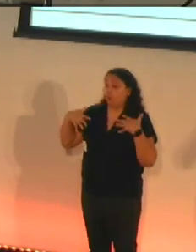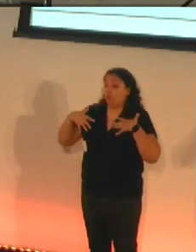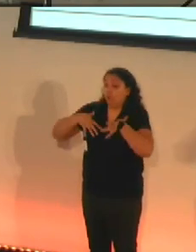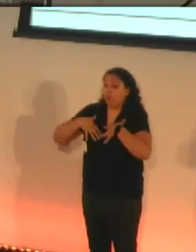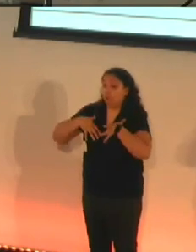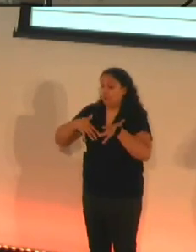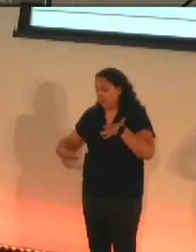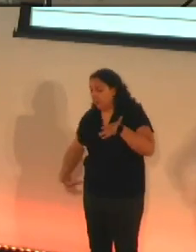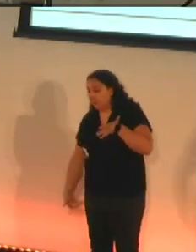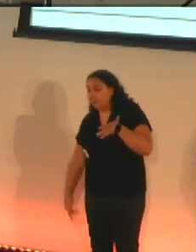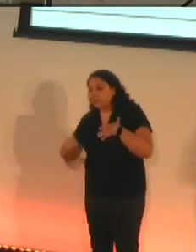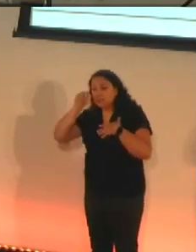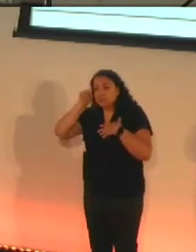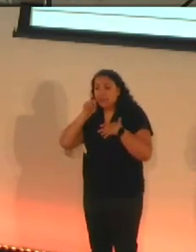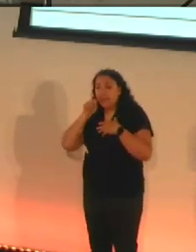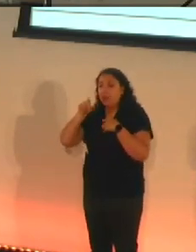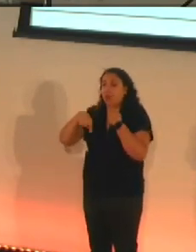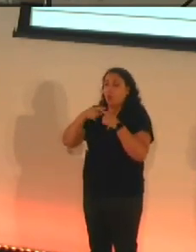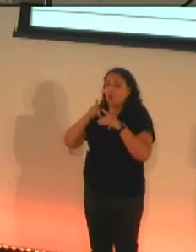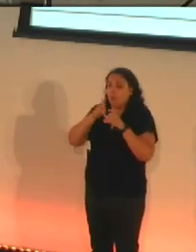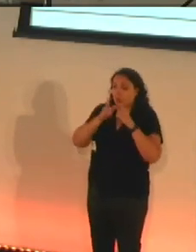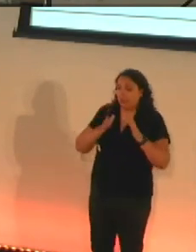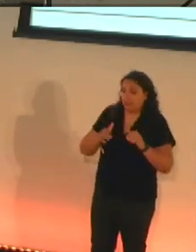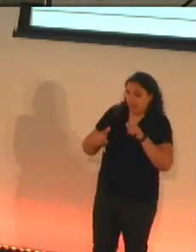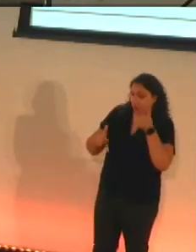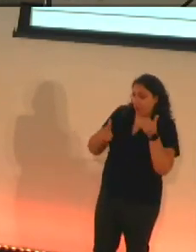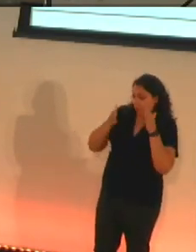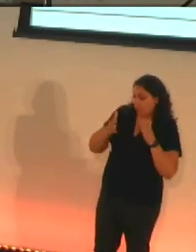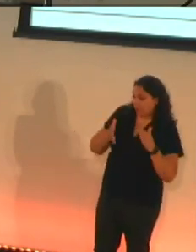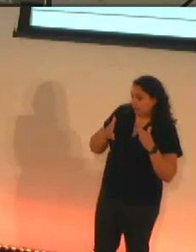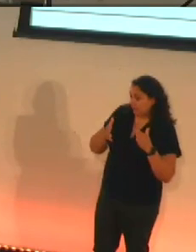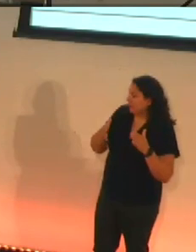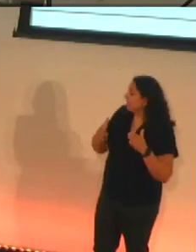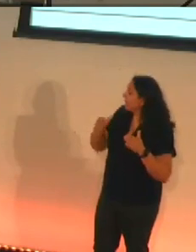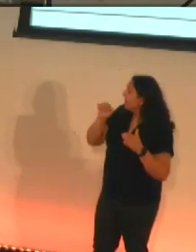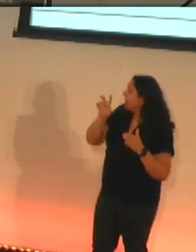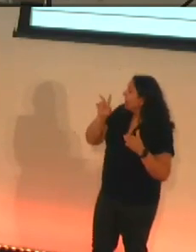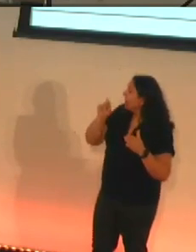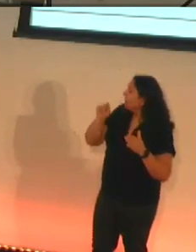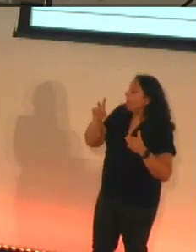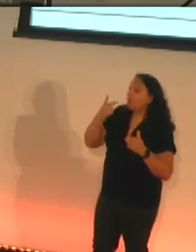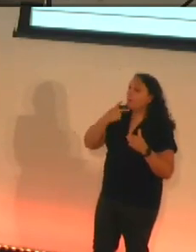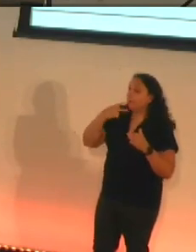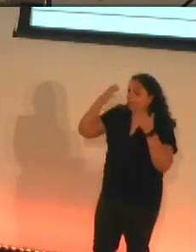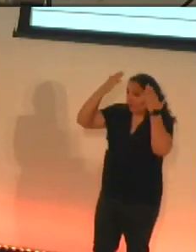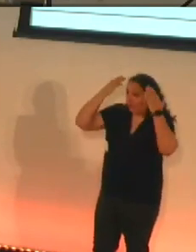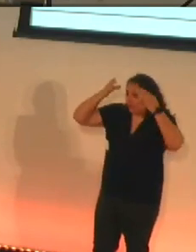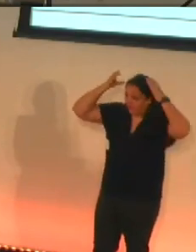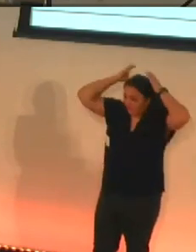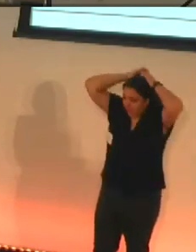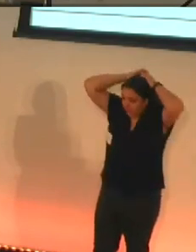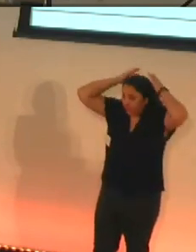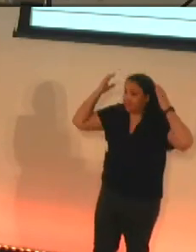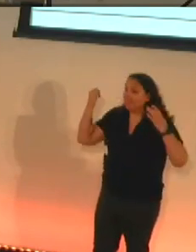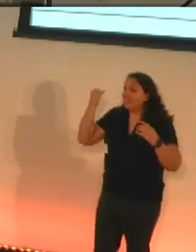tan pants. Whenever the participant's avatar, the other pictured avatar here with long pink hair and a white hoodie, stands within